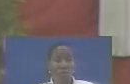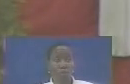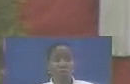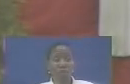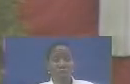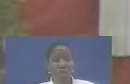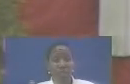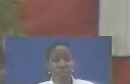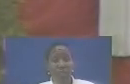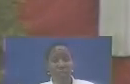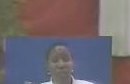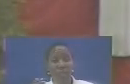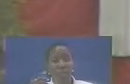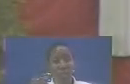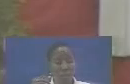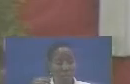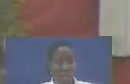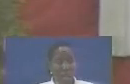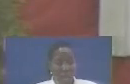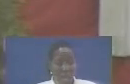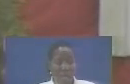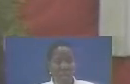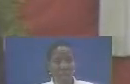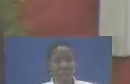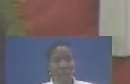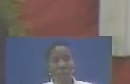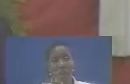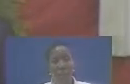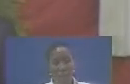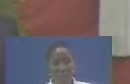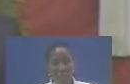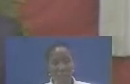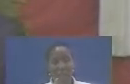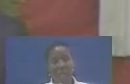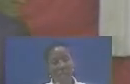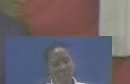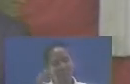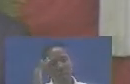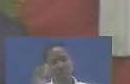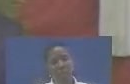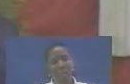The wealth, the health of our people, is always known as the wealth of our nation.